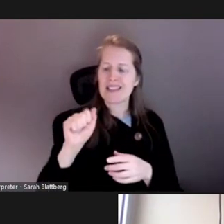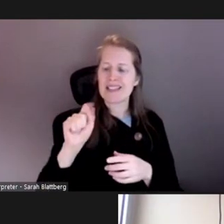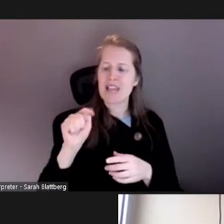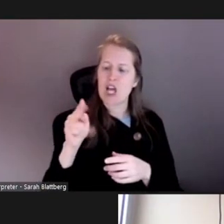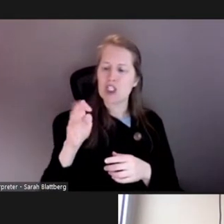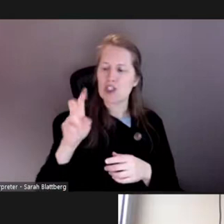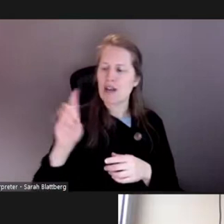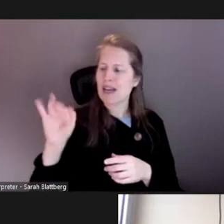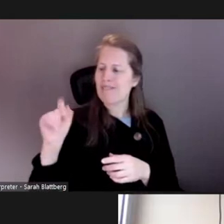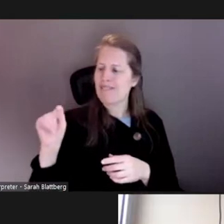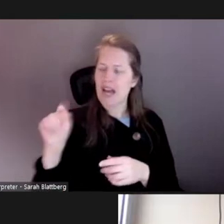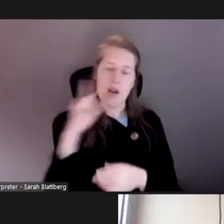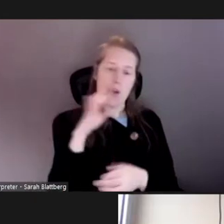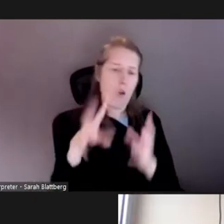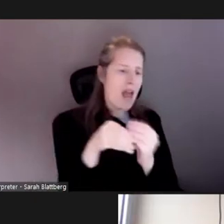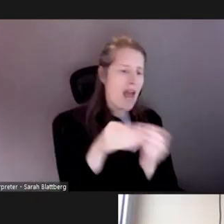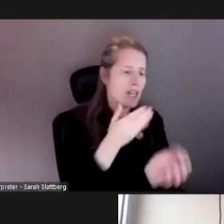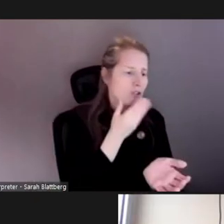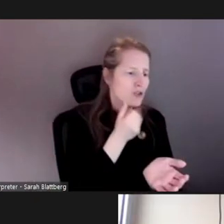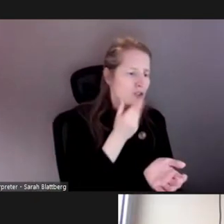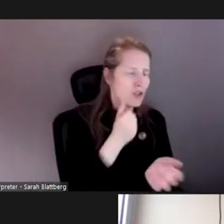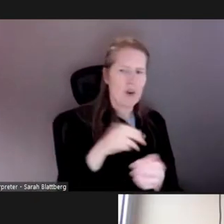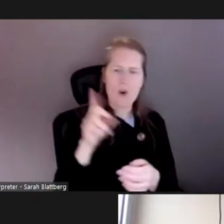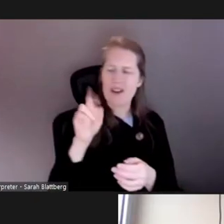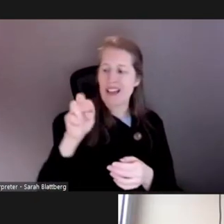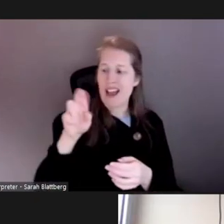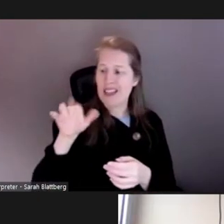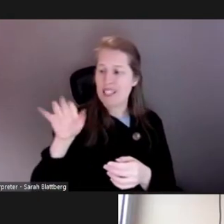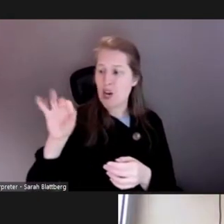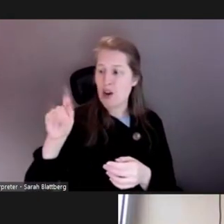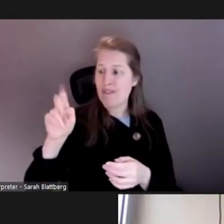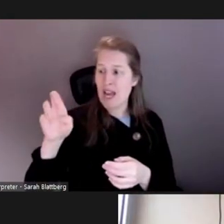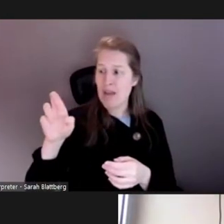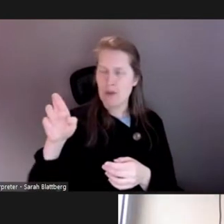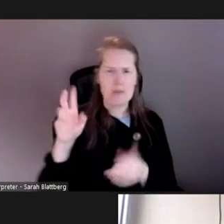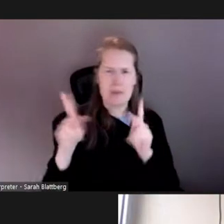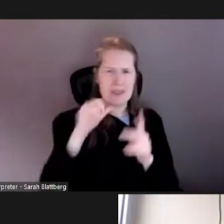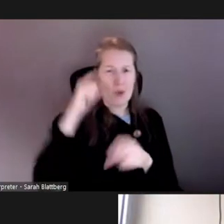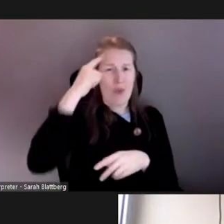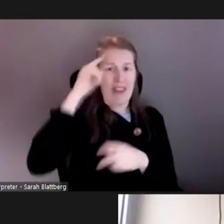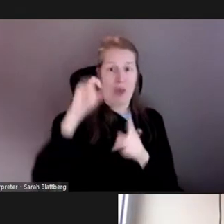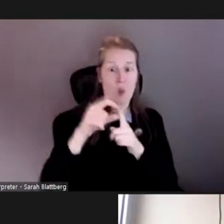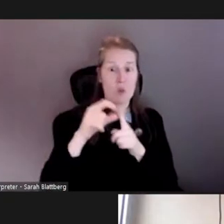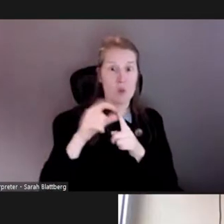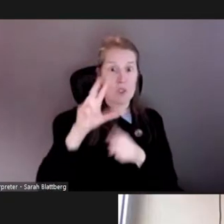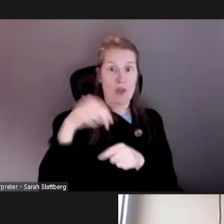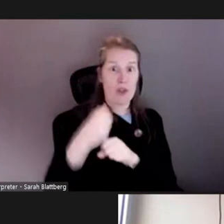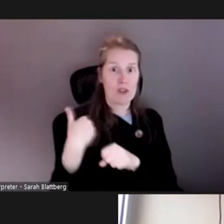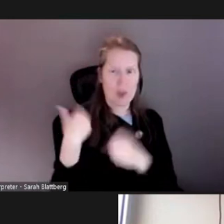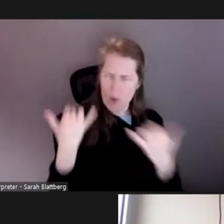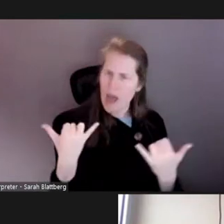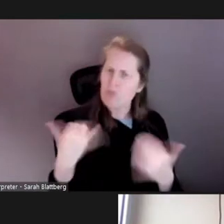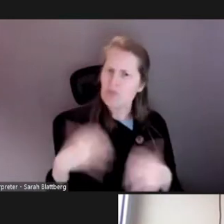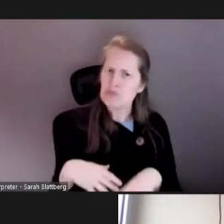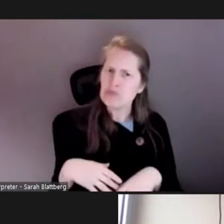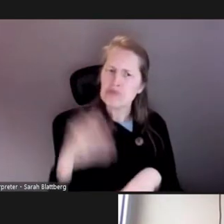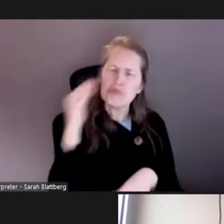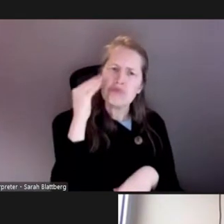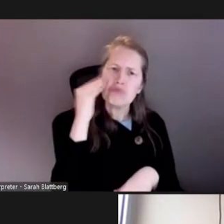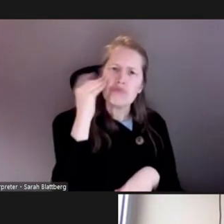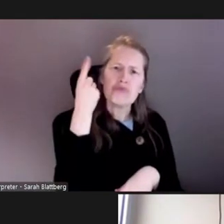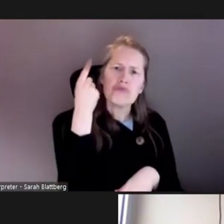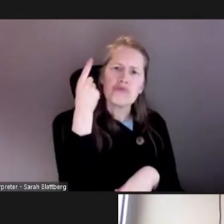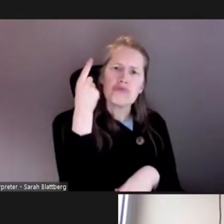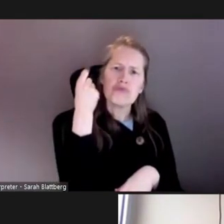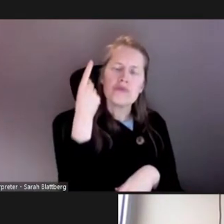and added sugars and dietary fiber were not on the tips of consumers' tongues, but now they are. And I think we have the same opportunity